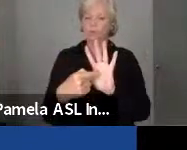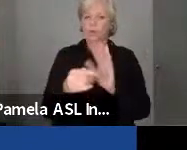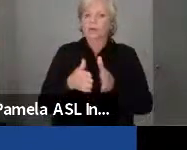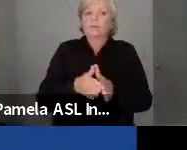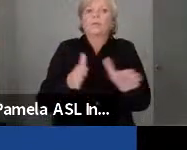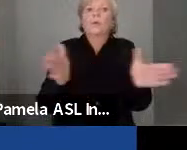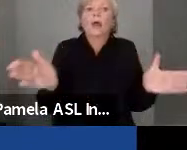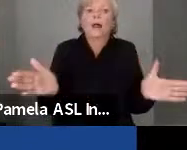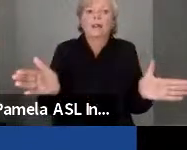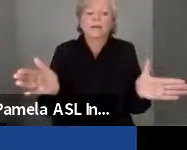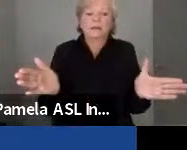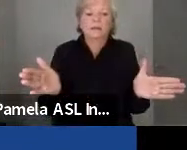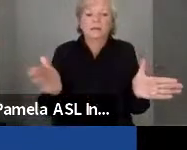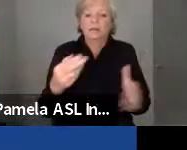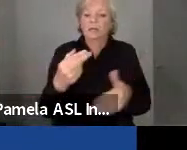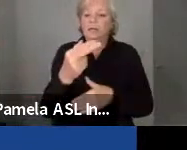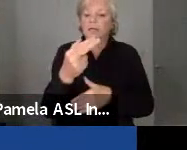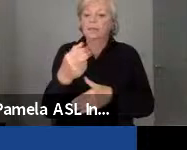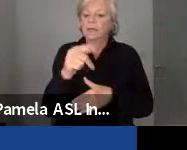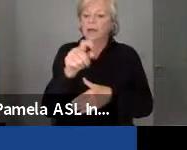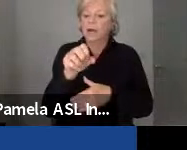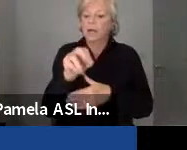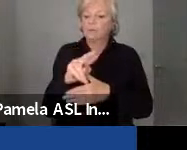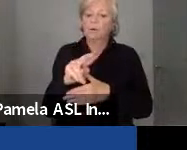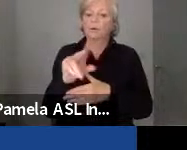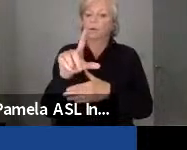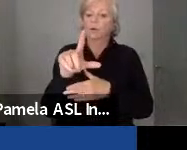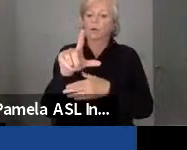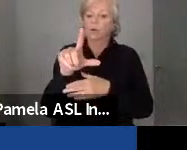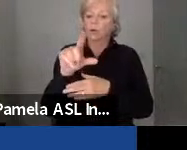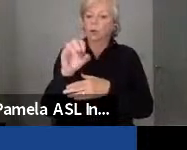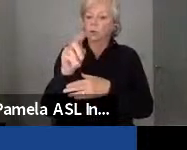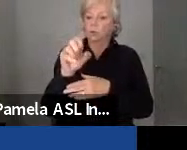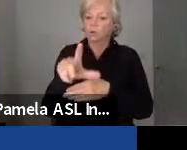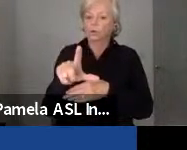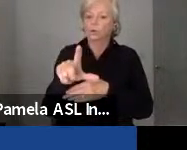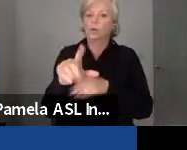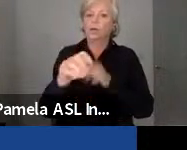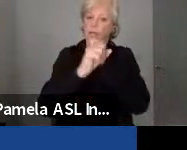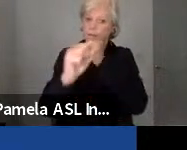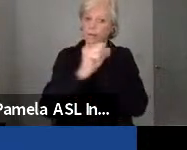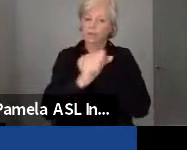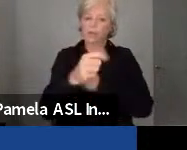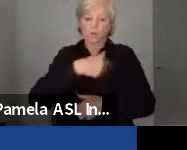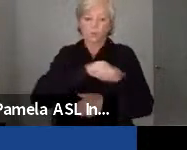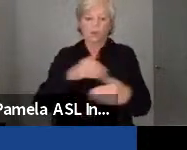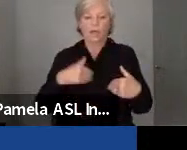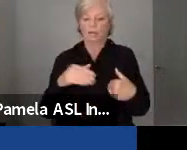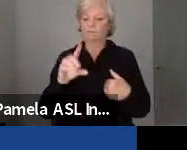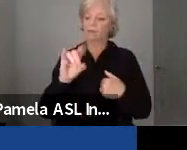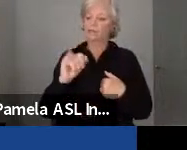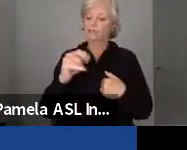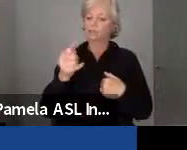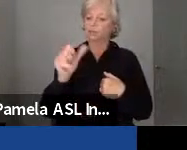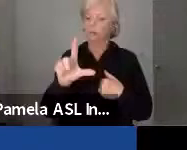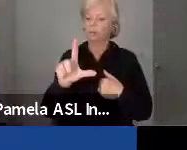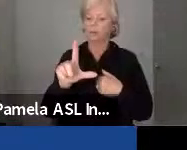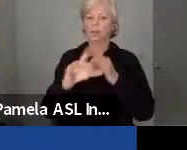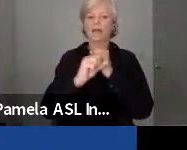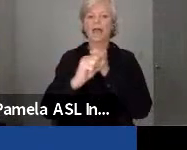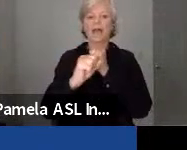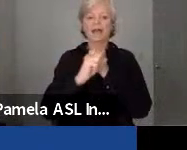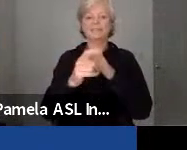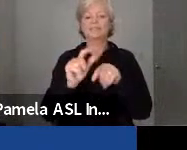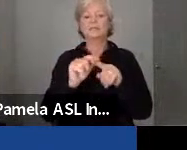hyperlocal vaccination campaign. We'll be doing digital ads that's similar to the creative you just saw, buying